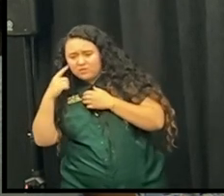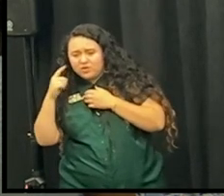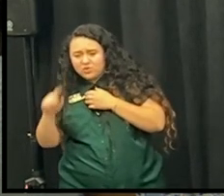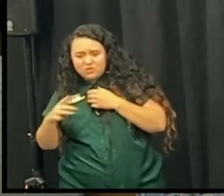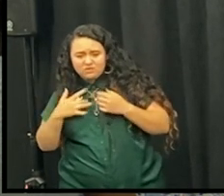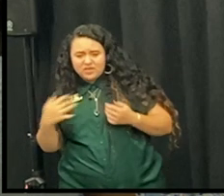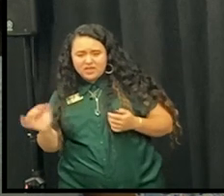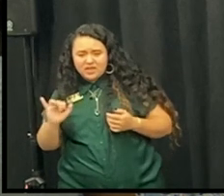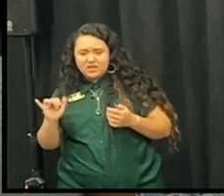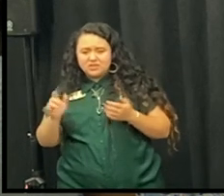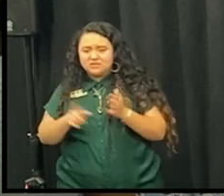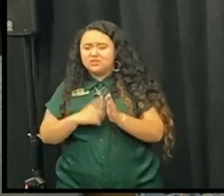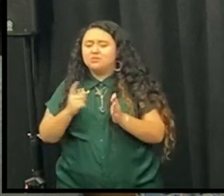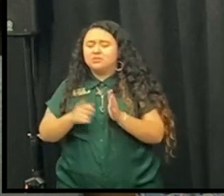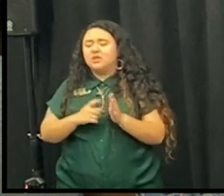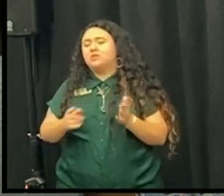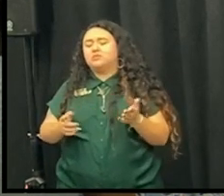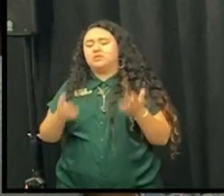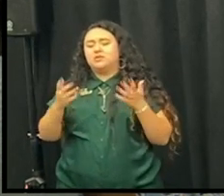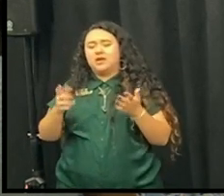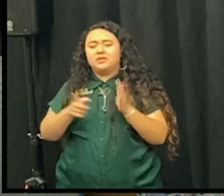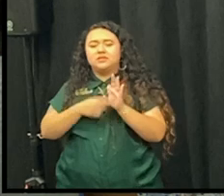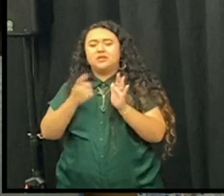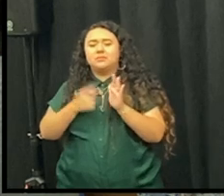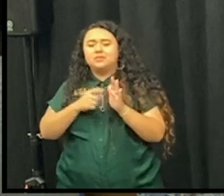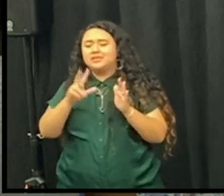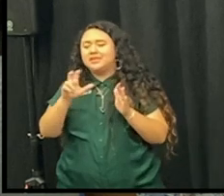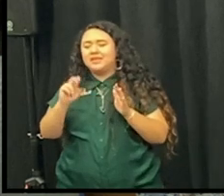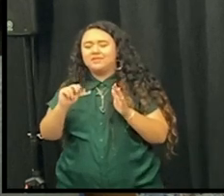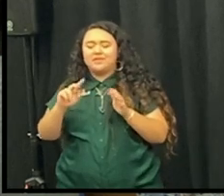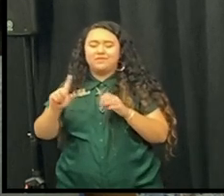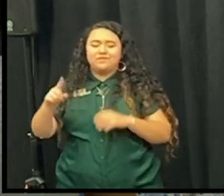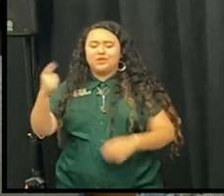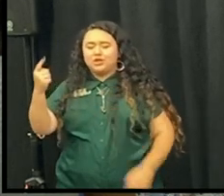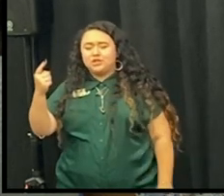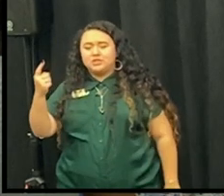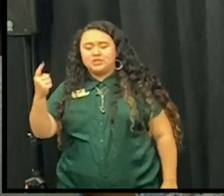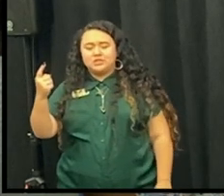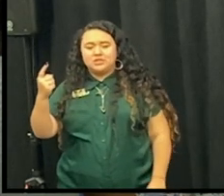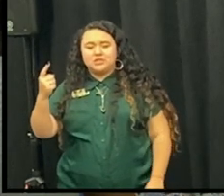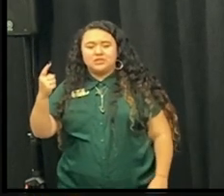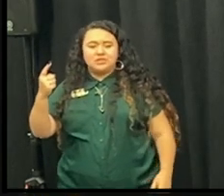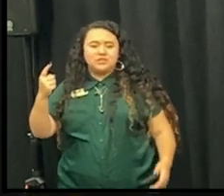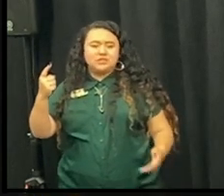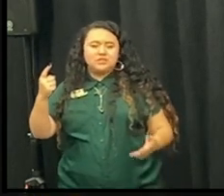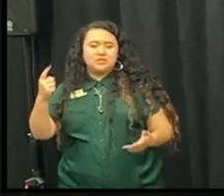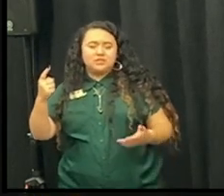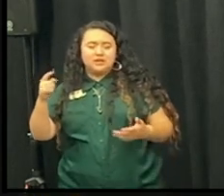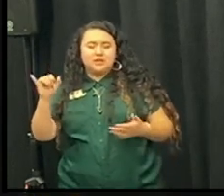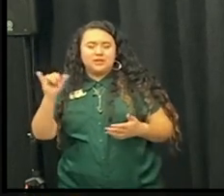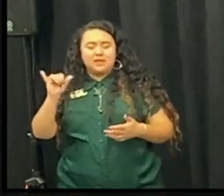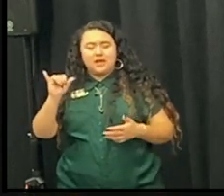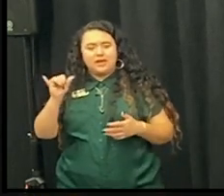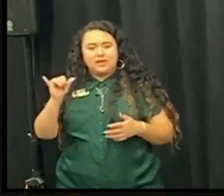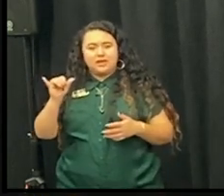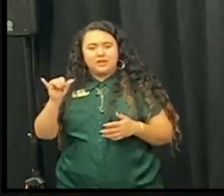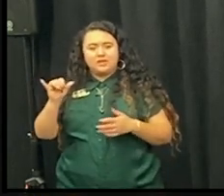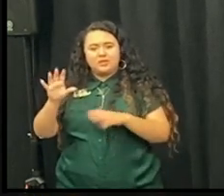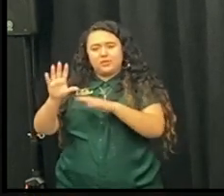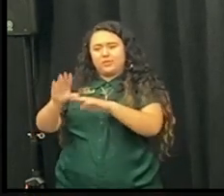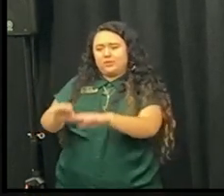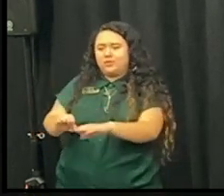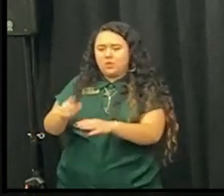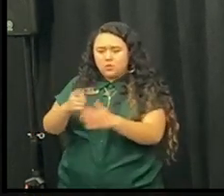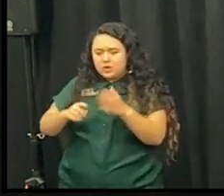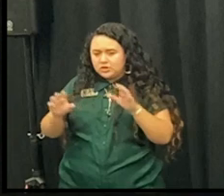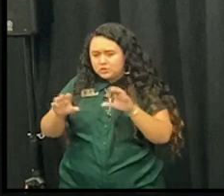like, sometimes? Where sometimes even being a first sounds like it's being used as a way of diminishing what you've